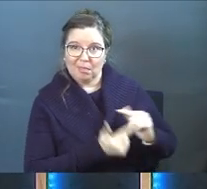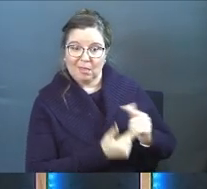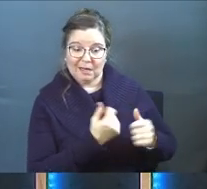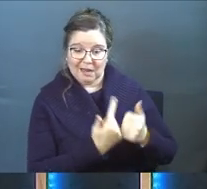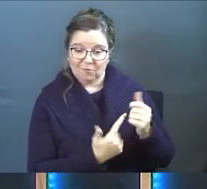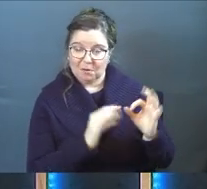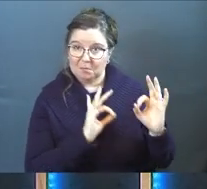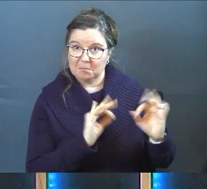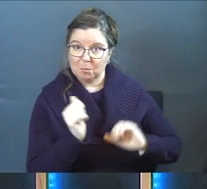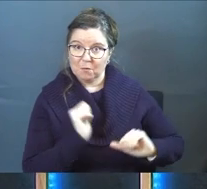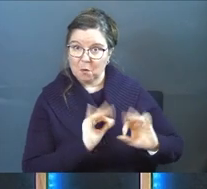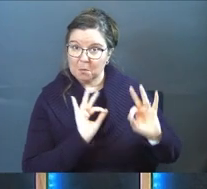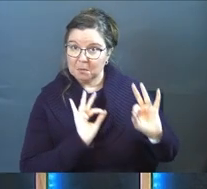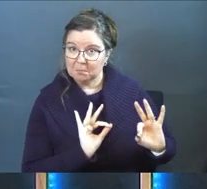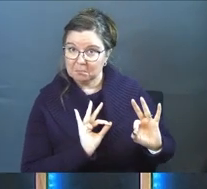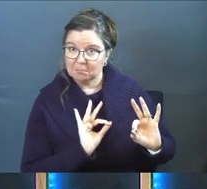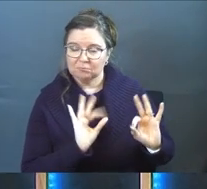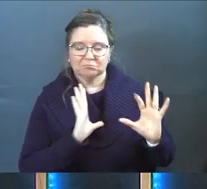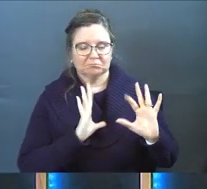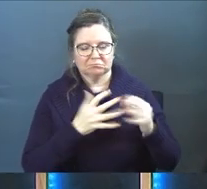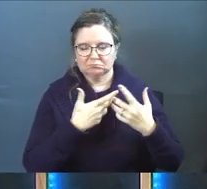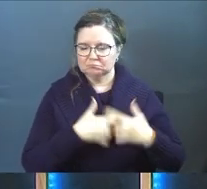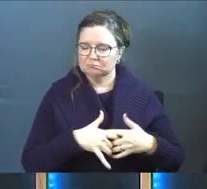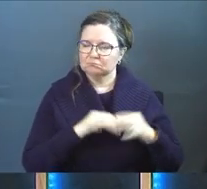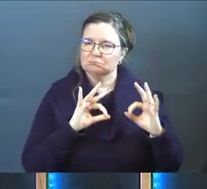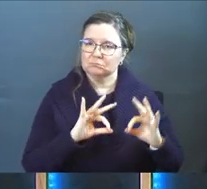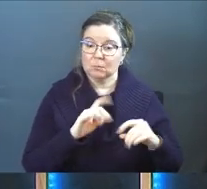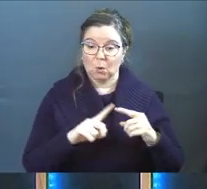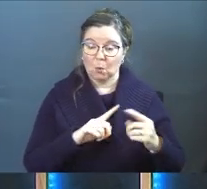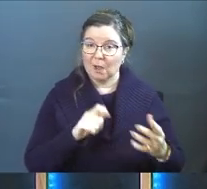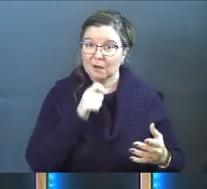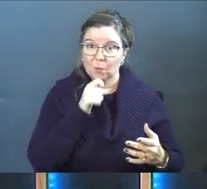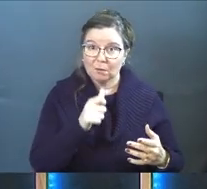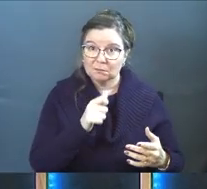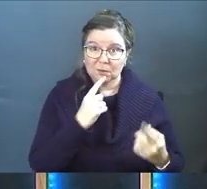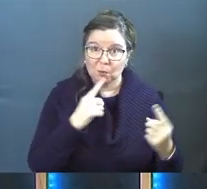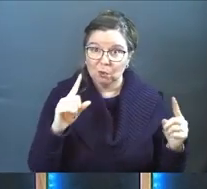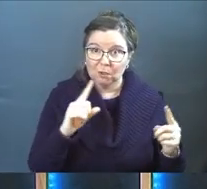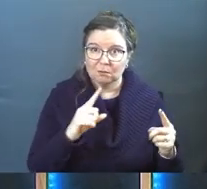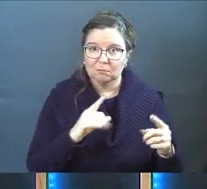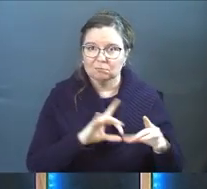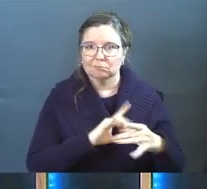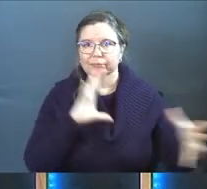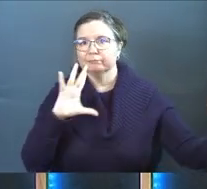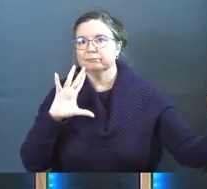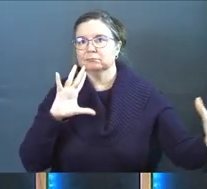long as everybody's performing, everything's good. But when they don't, I'm out.